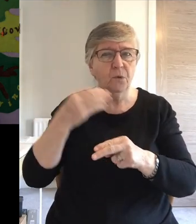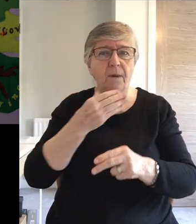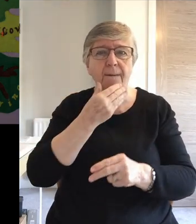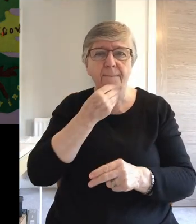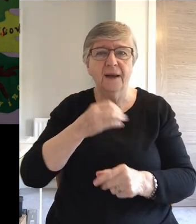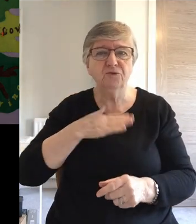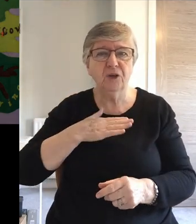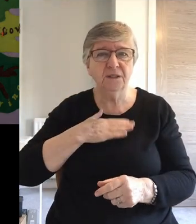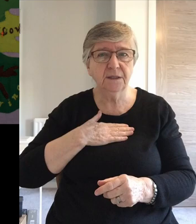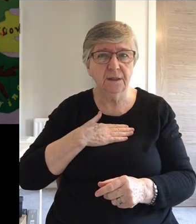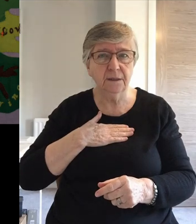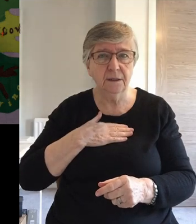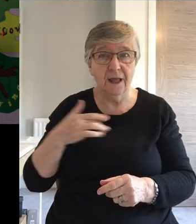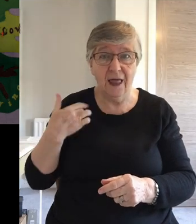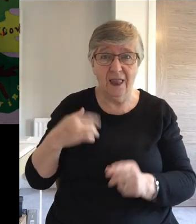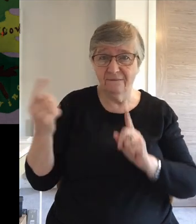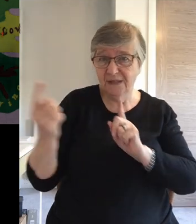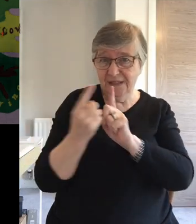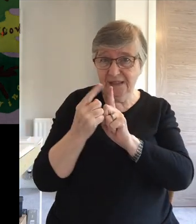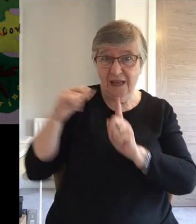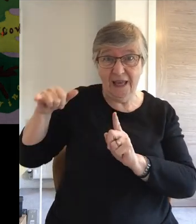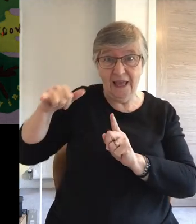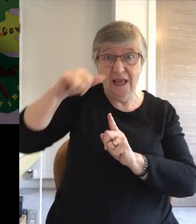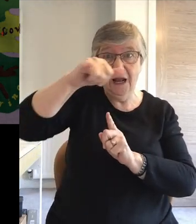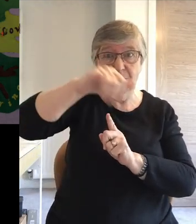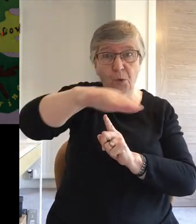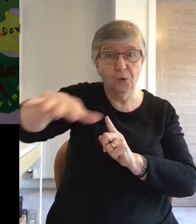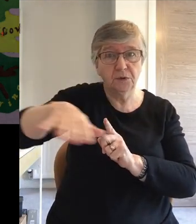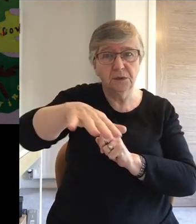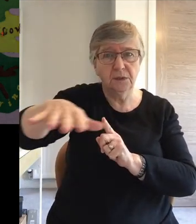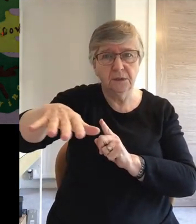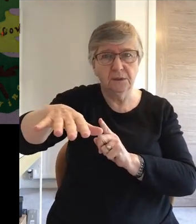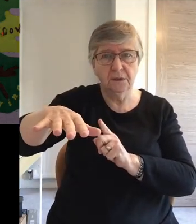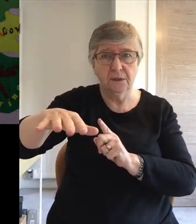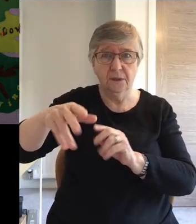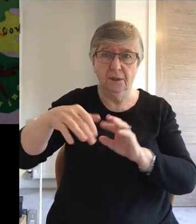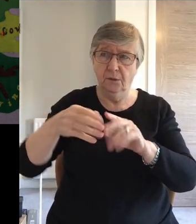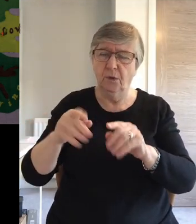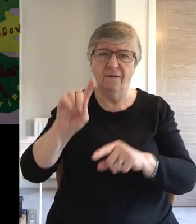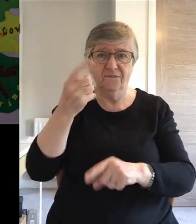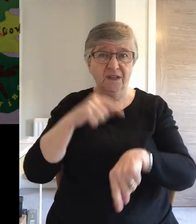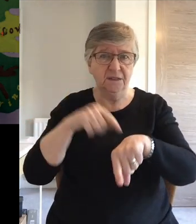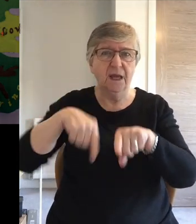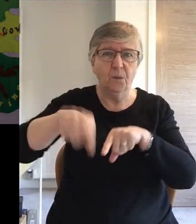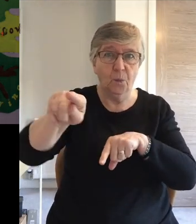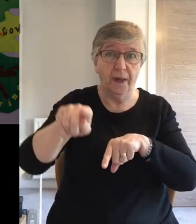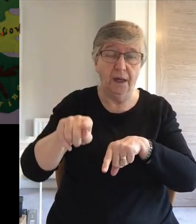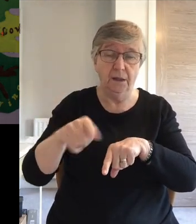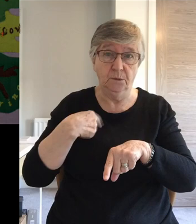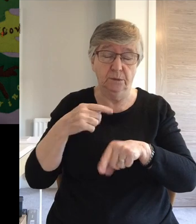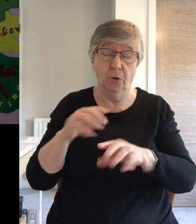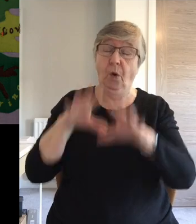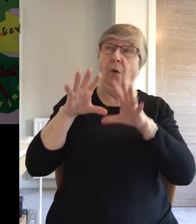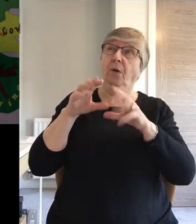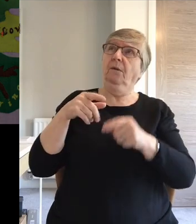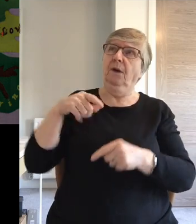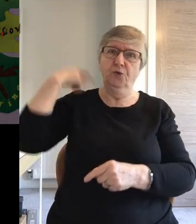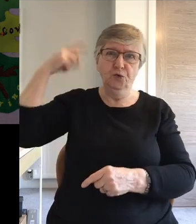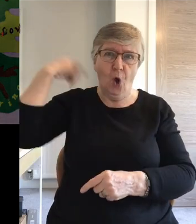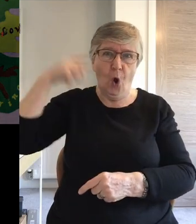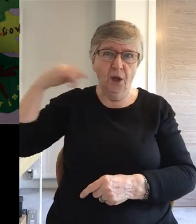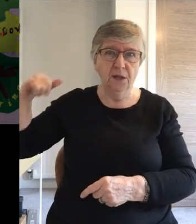down to Manchester. They stayed quite near the airport and underneath a flight path. And at first when we went to see them, we were always